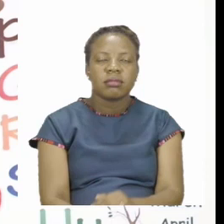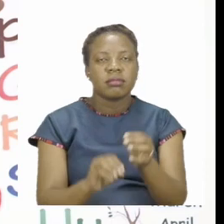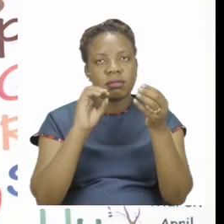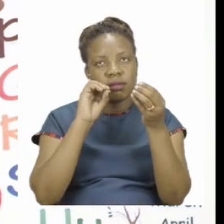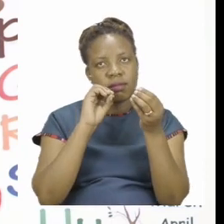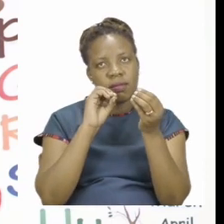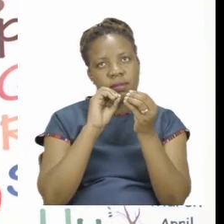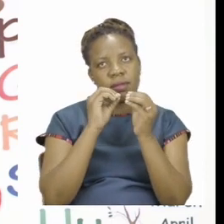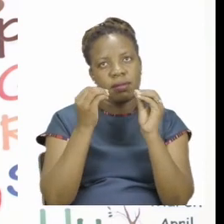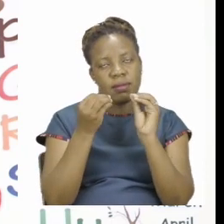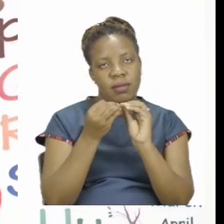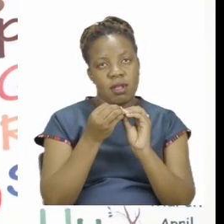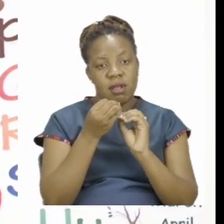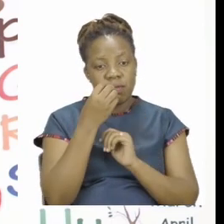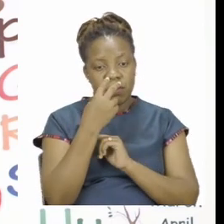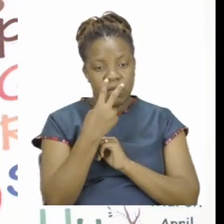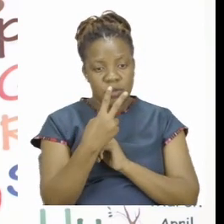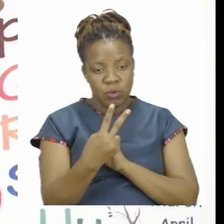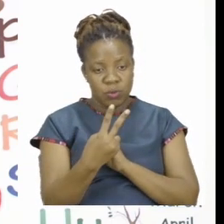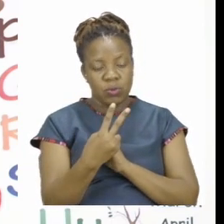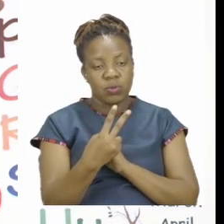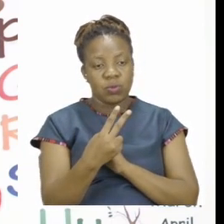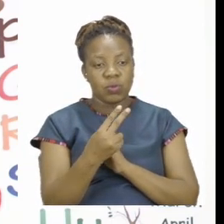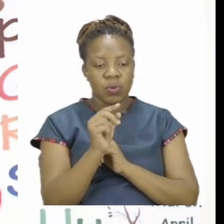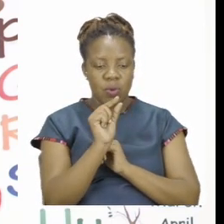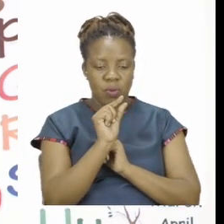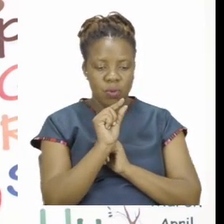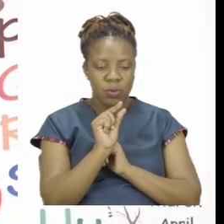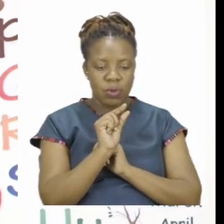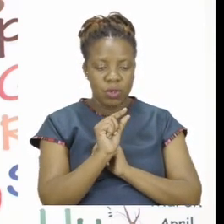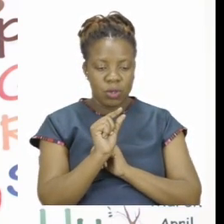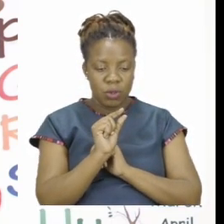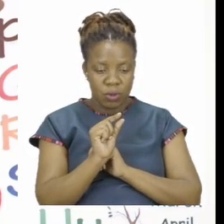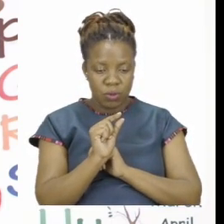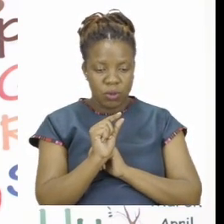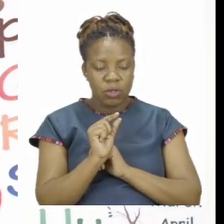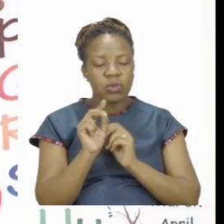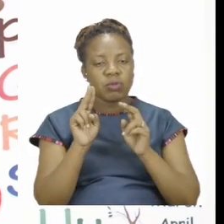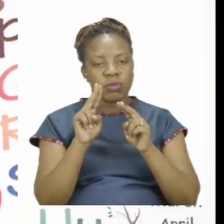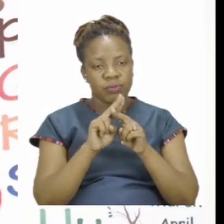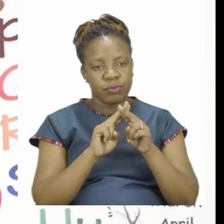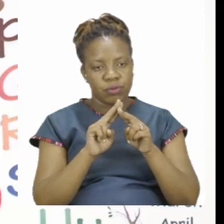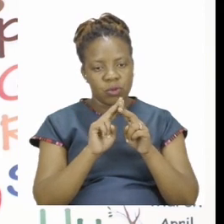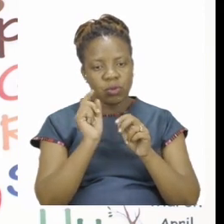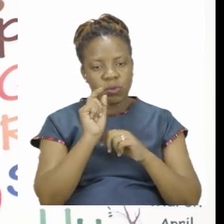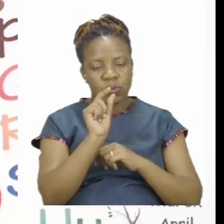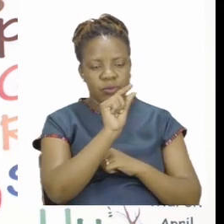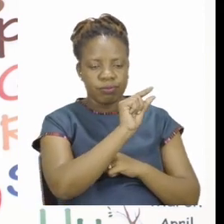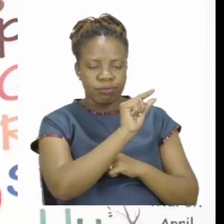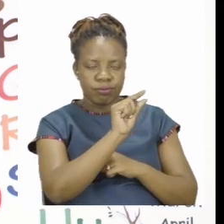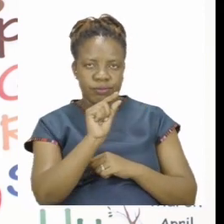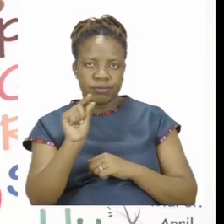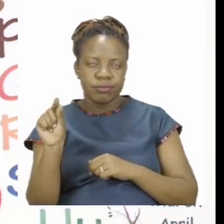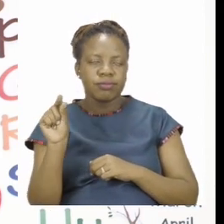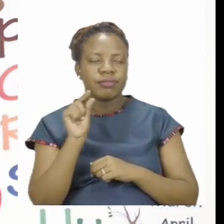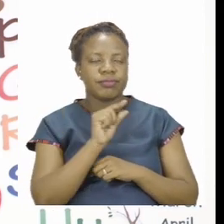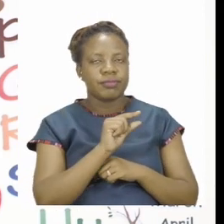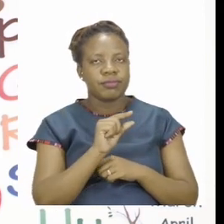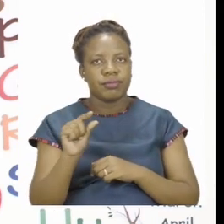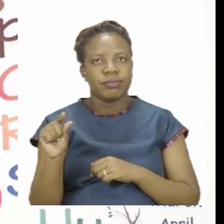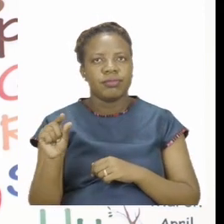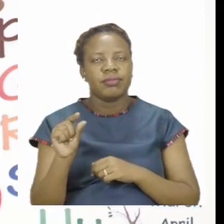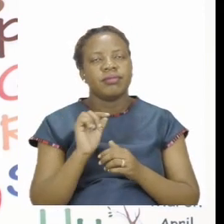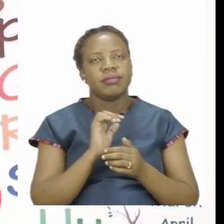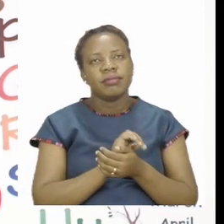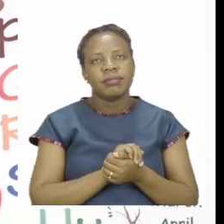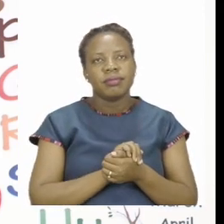have given you and see how many more words you can make with K. Take your time, Have fun, and I'll see you soon after the